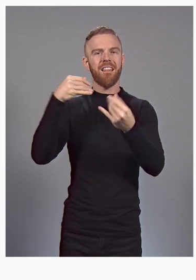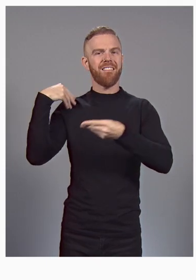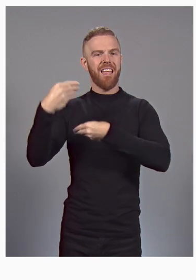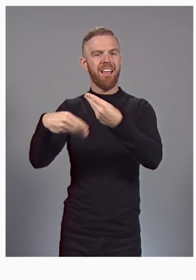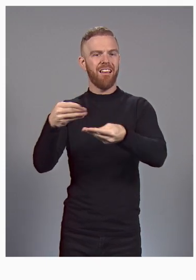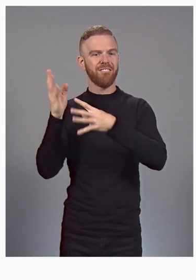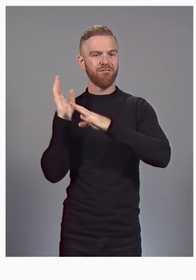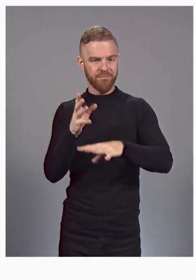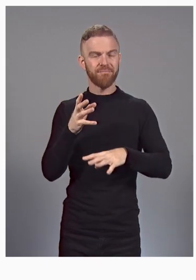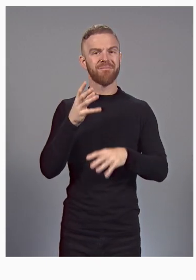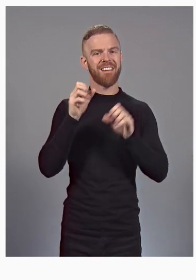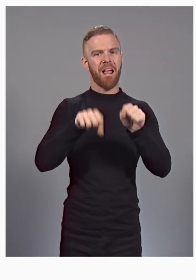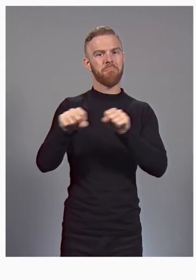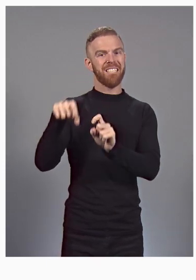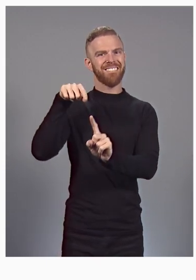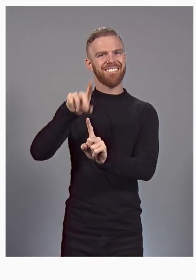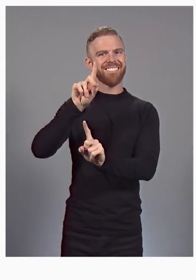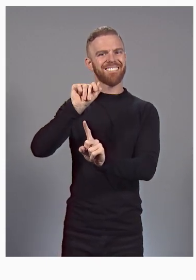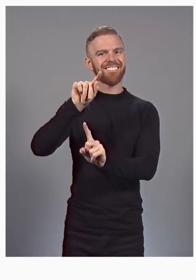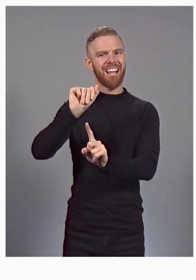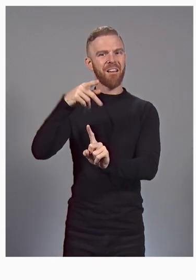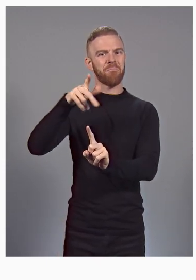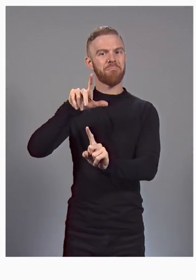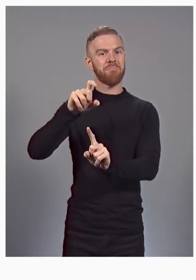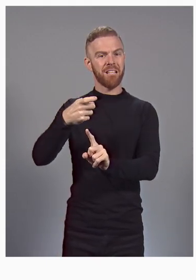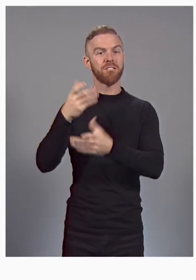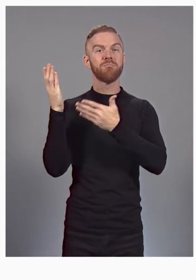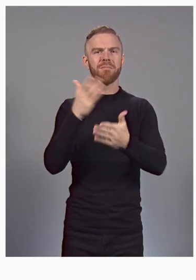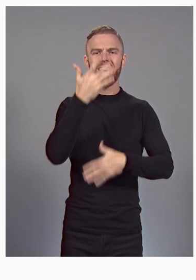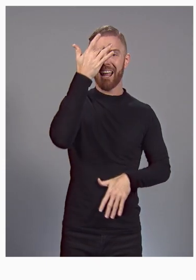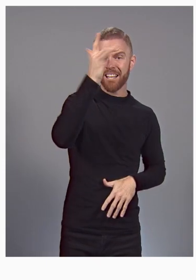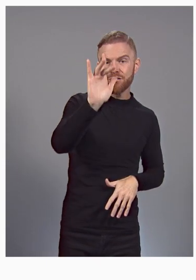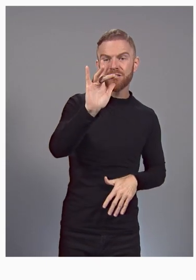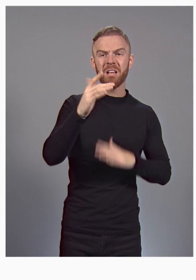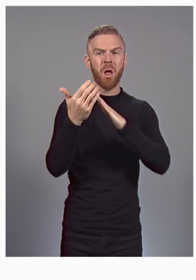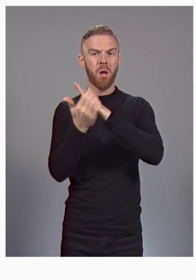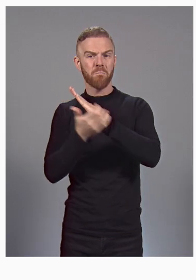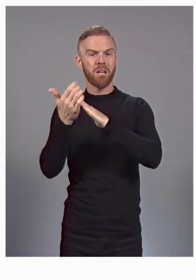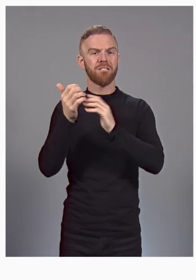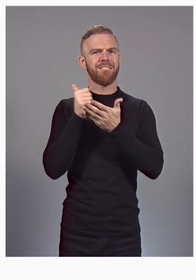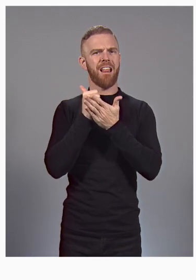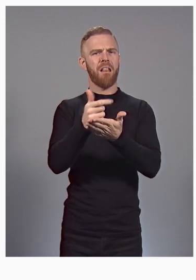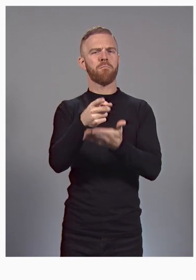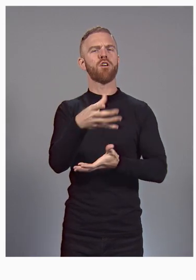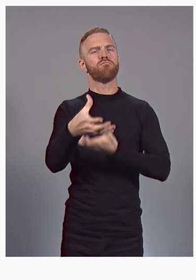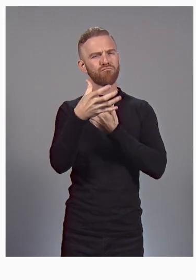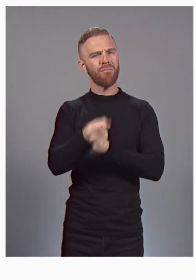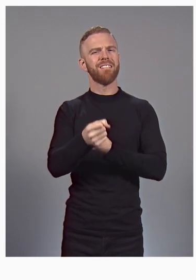Dataplex, bringing intelligence and automation to help you trust your data.